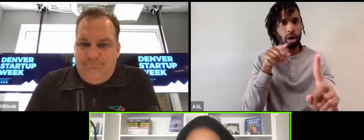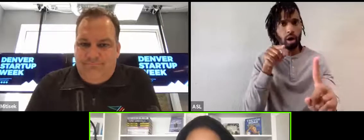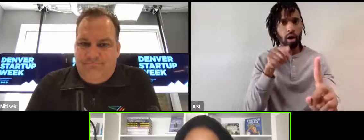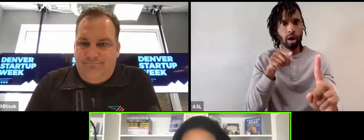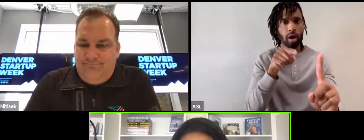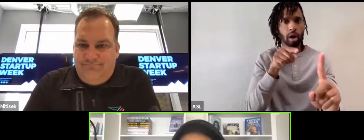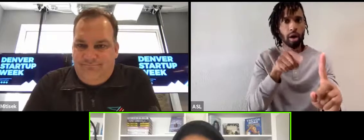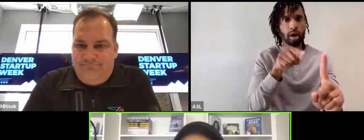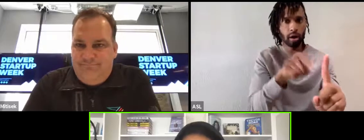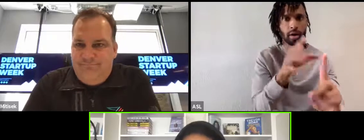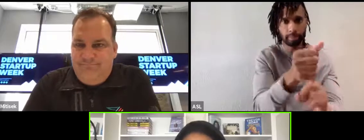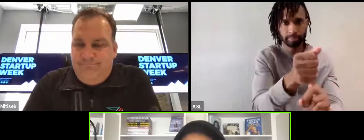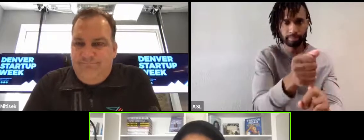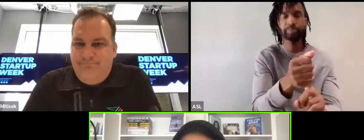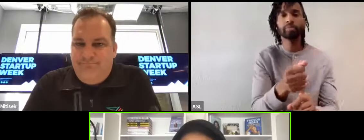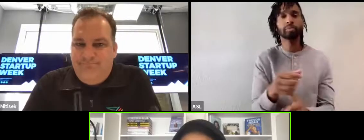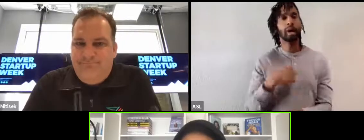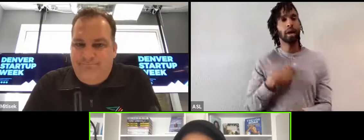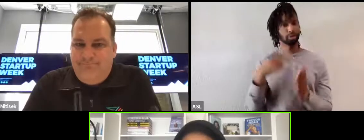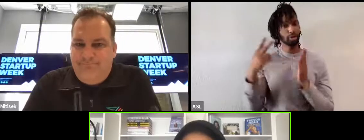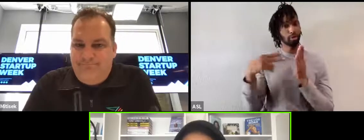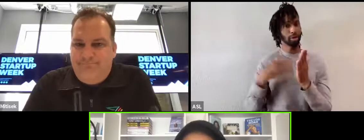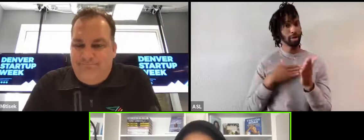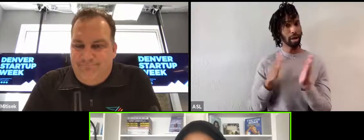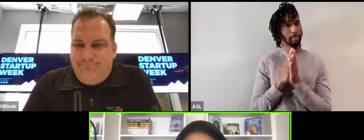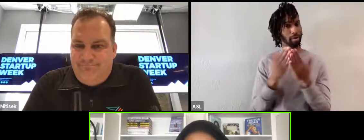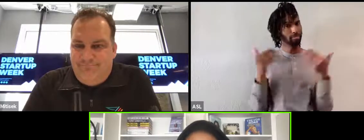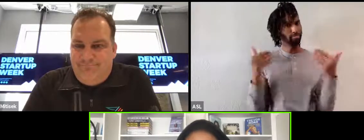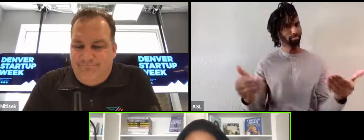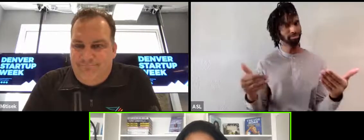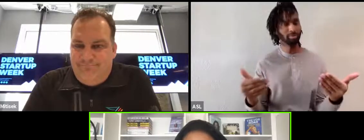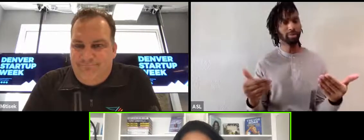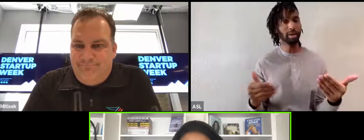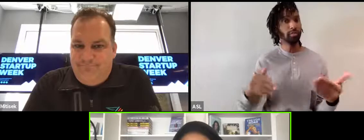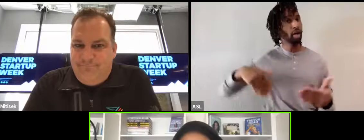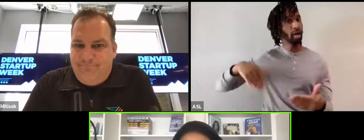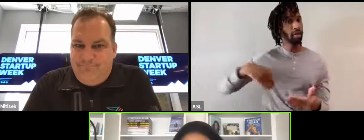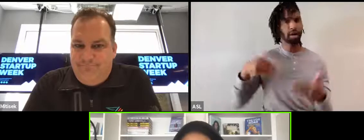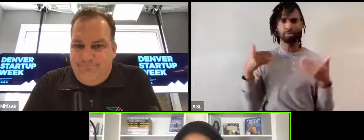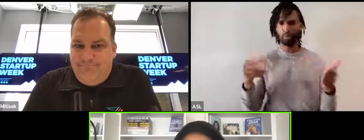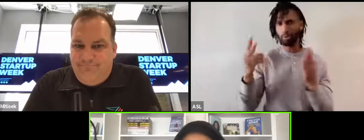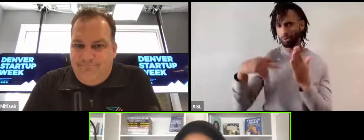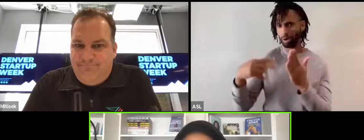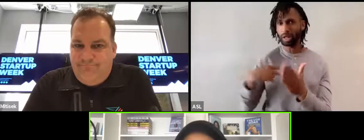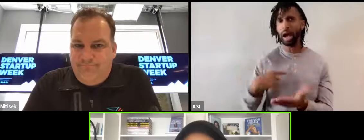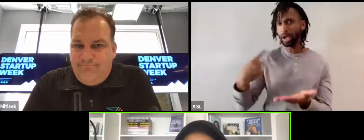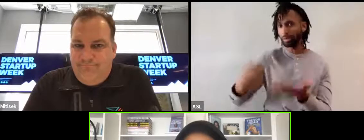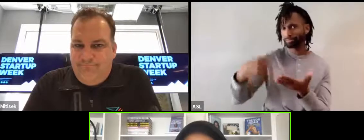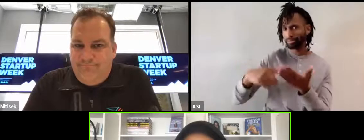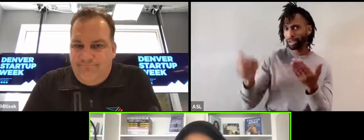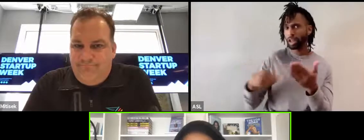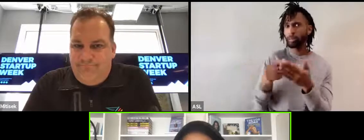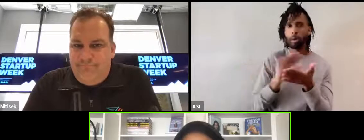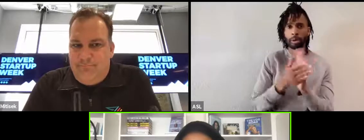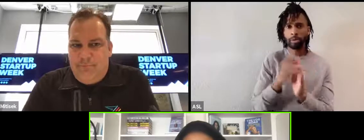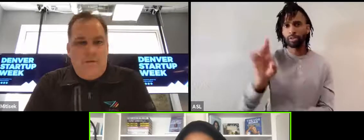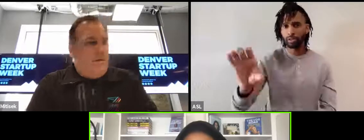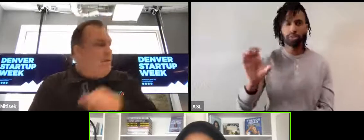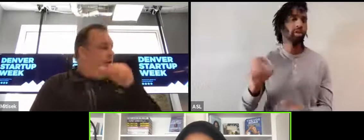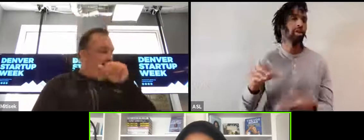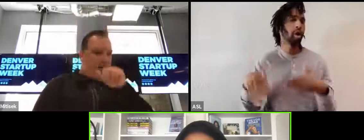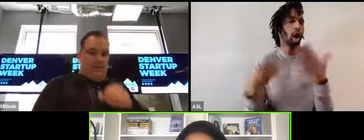of, I would say definitely read my book if you haven't yet, because I talk a lot about that and will continue to through authorship.